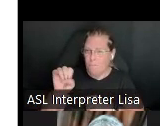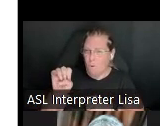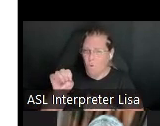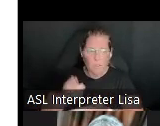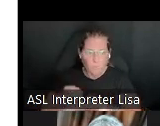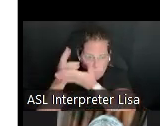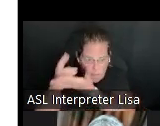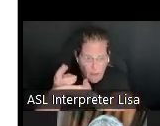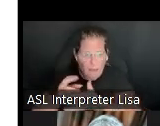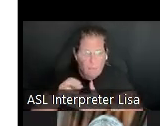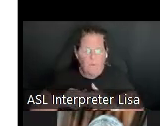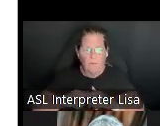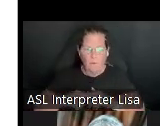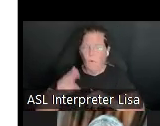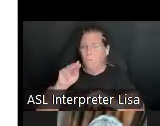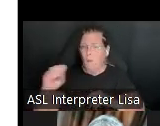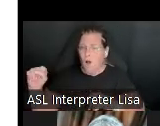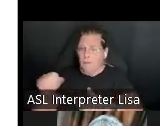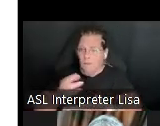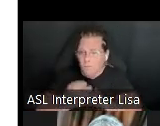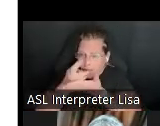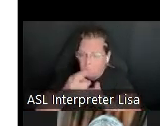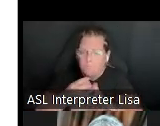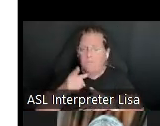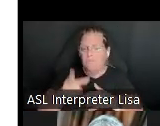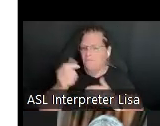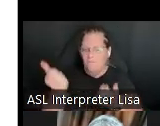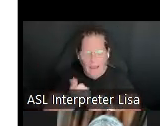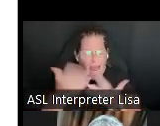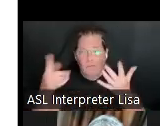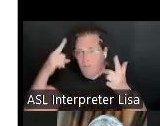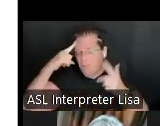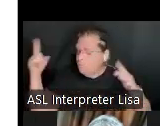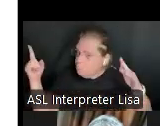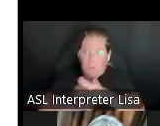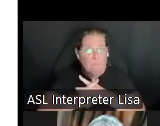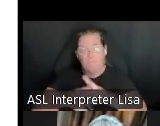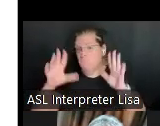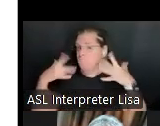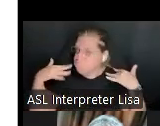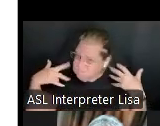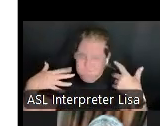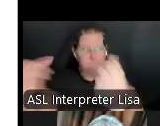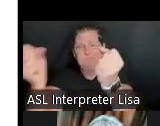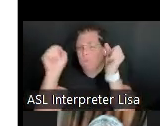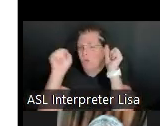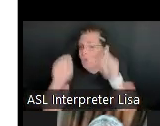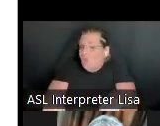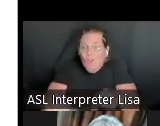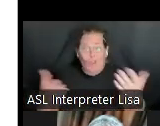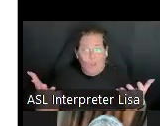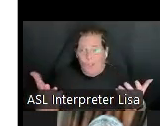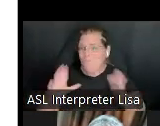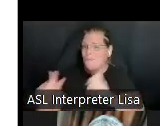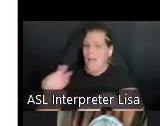therapy and everything, and learned everything back. Everything came back to her, Right. like Right. the rating, and then she went back